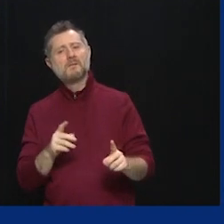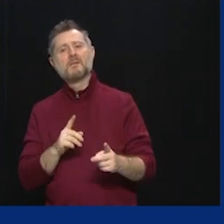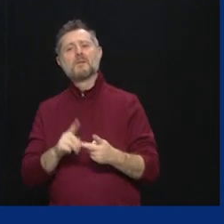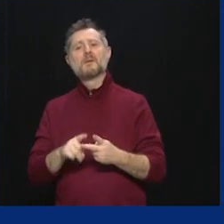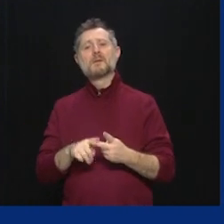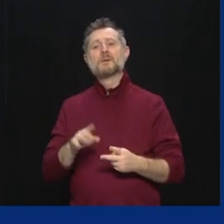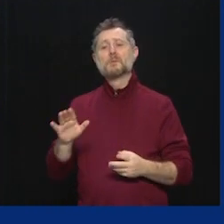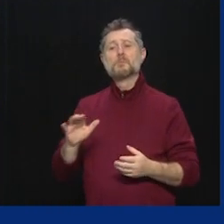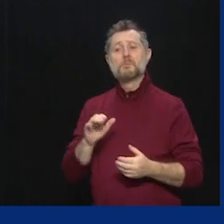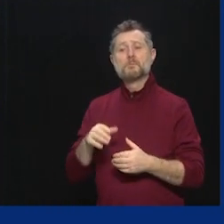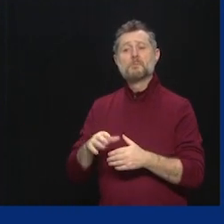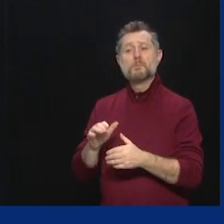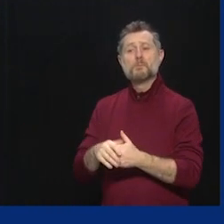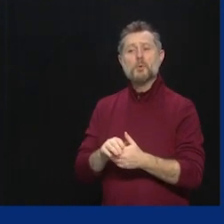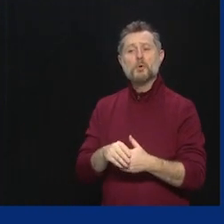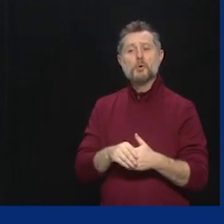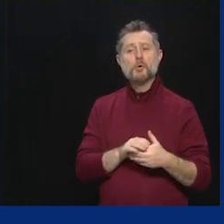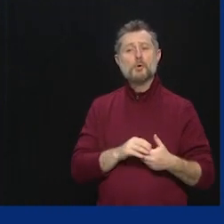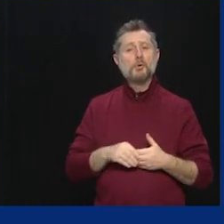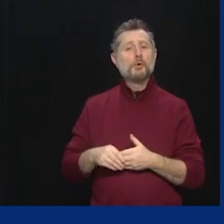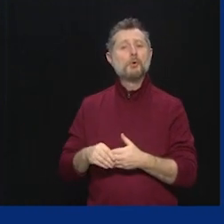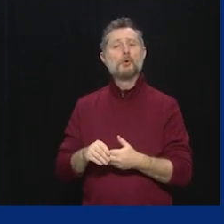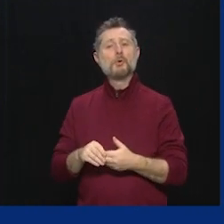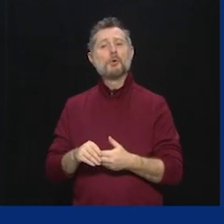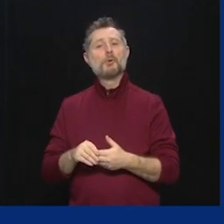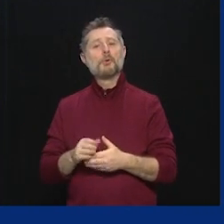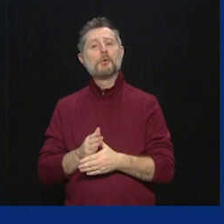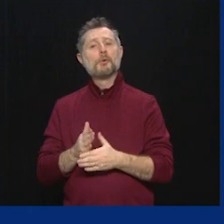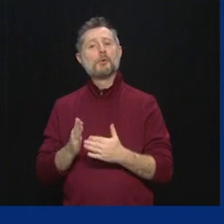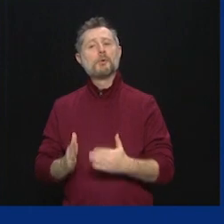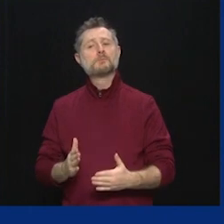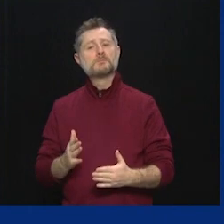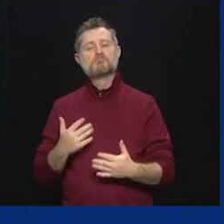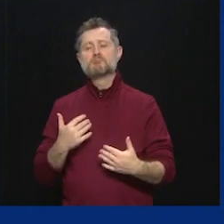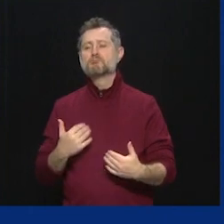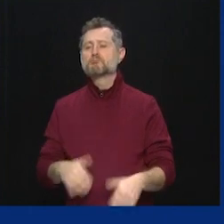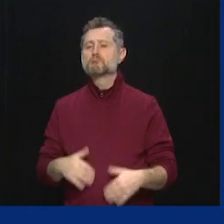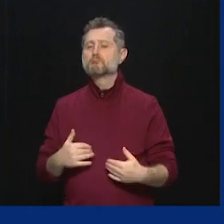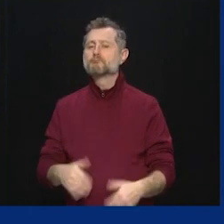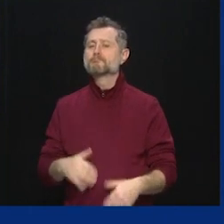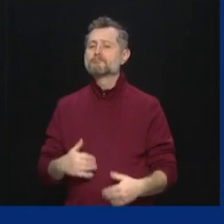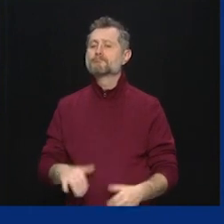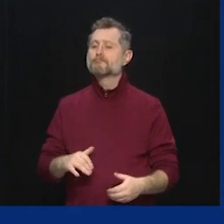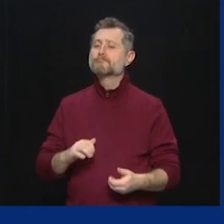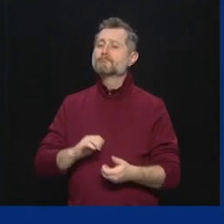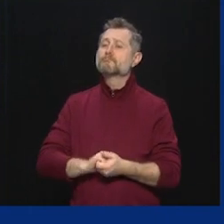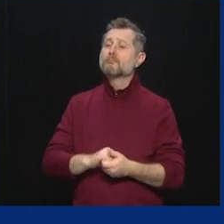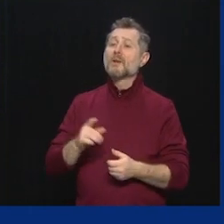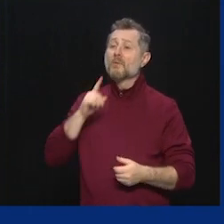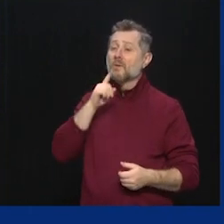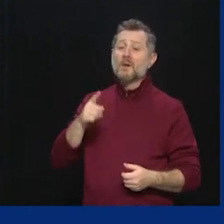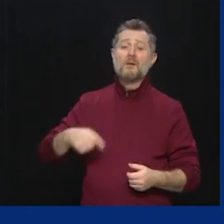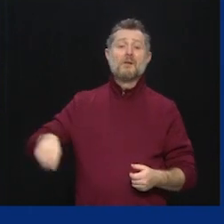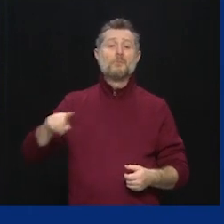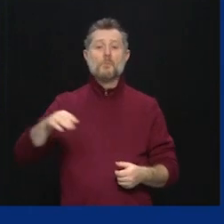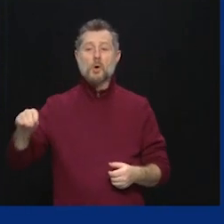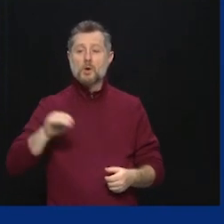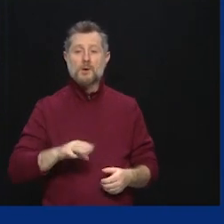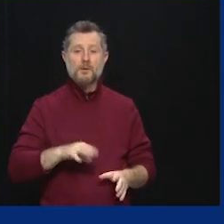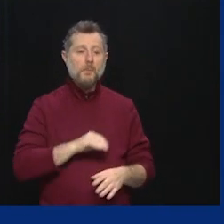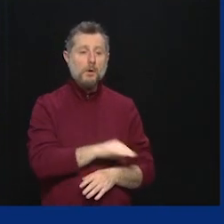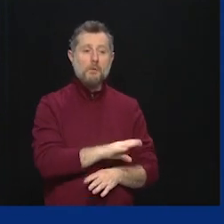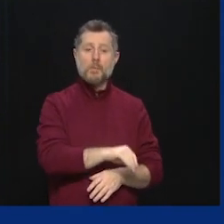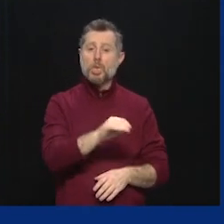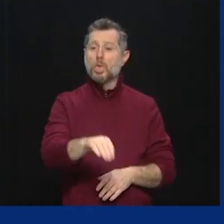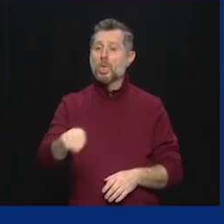no expense. They spared no expense in moving the Islanders between Barclays and Nassau Coliseum, operating